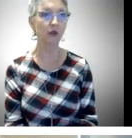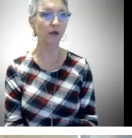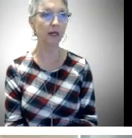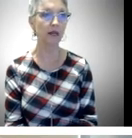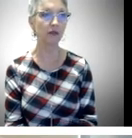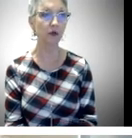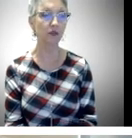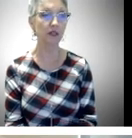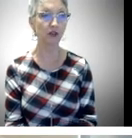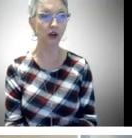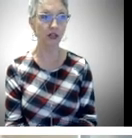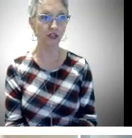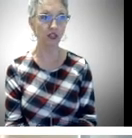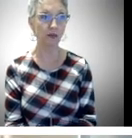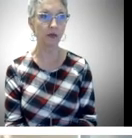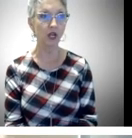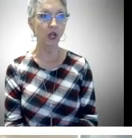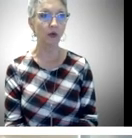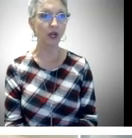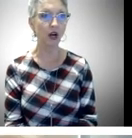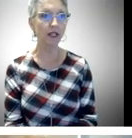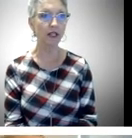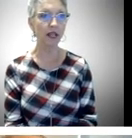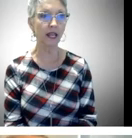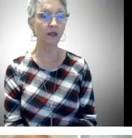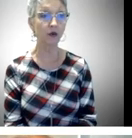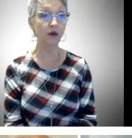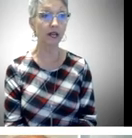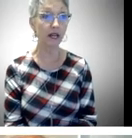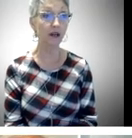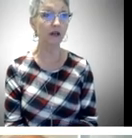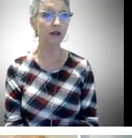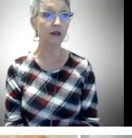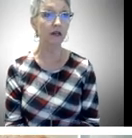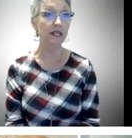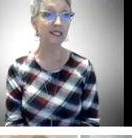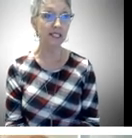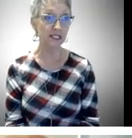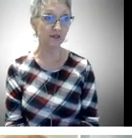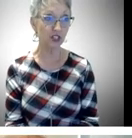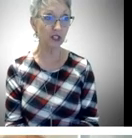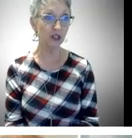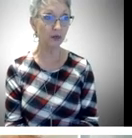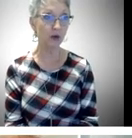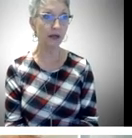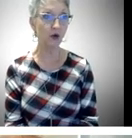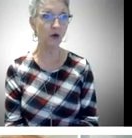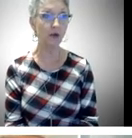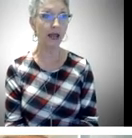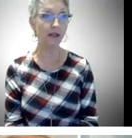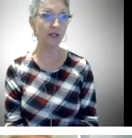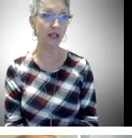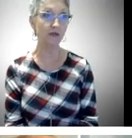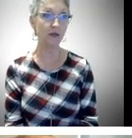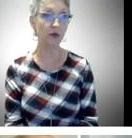ensure the well-being of the person under guardianship. When a guardian and/or care is insufficient, the probate court